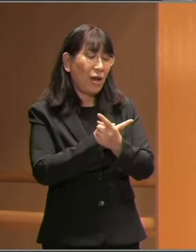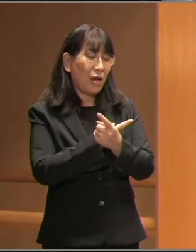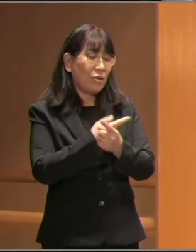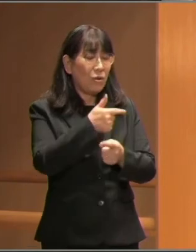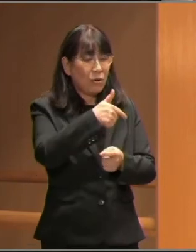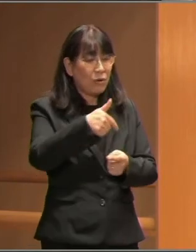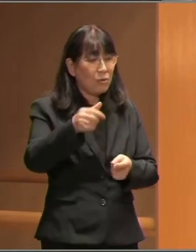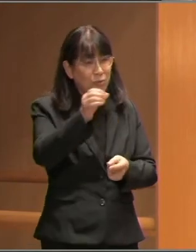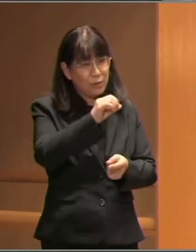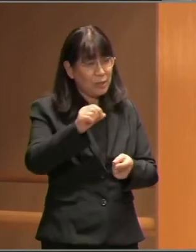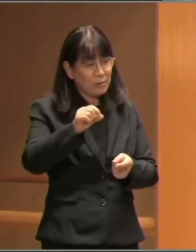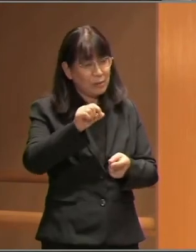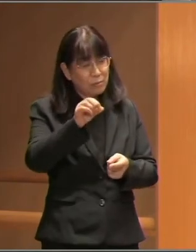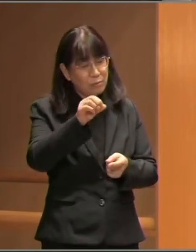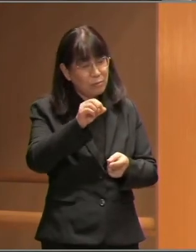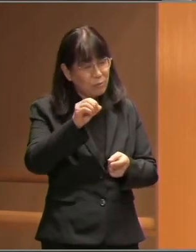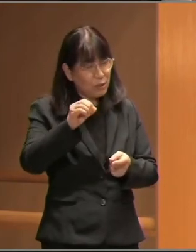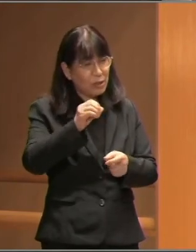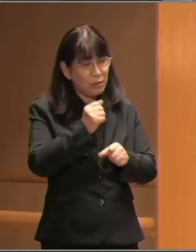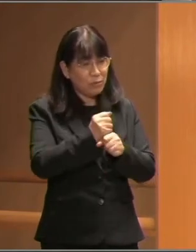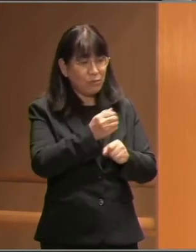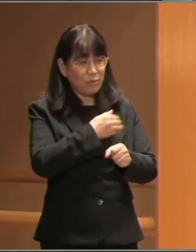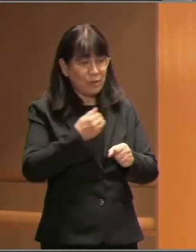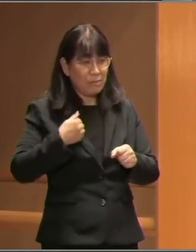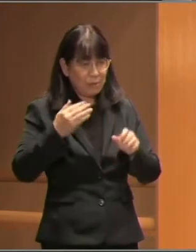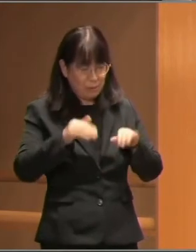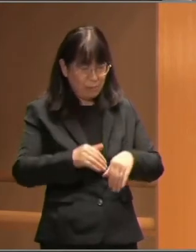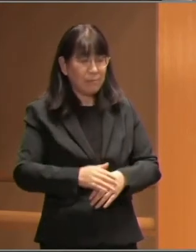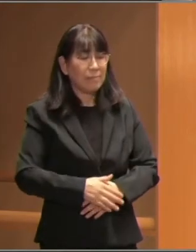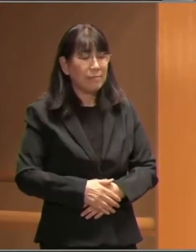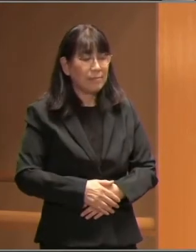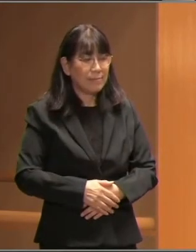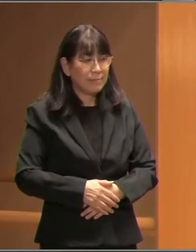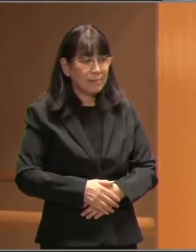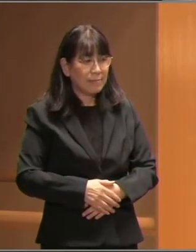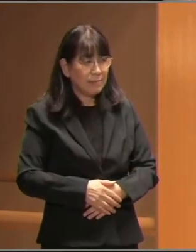is only half of the metal.